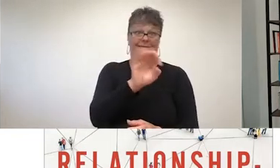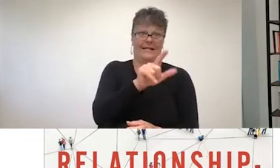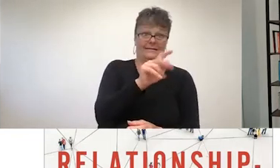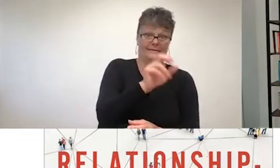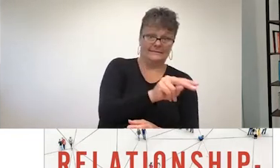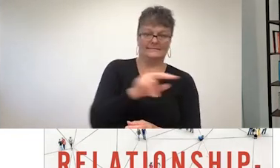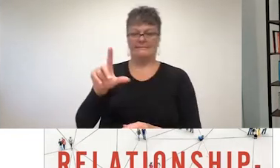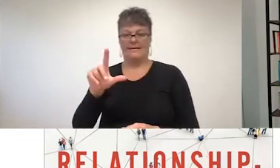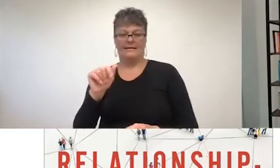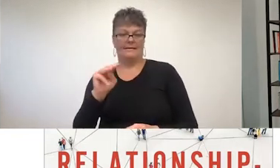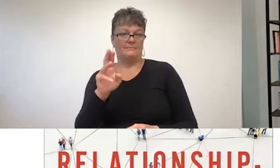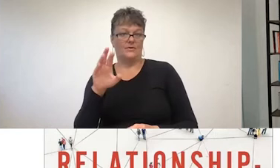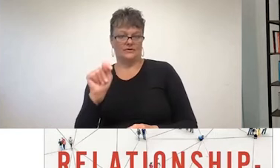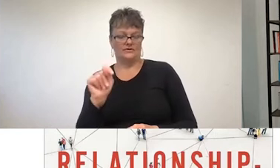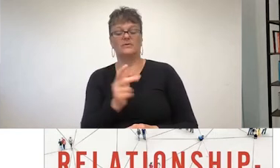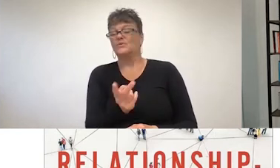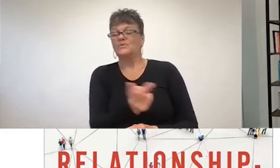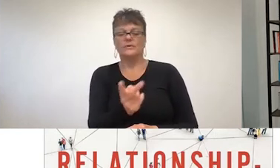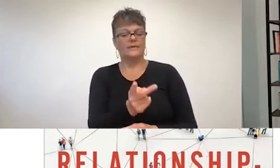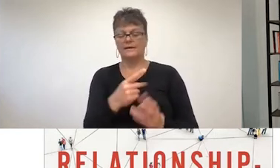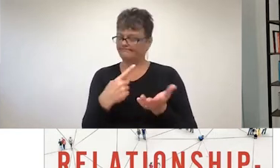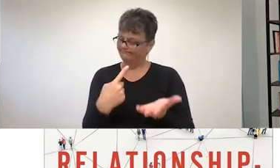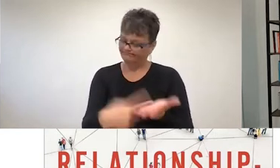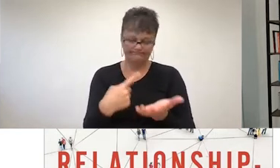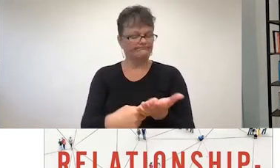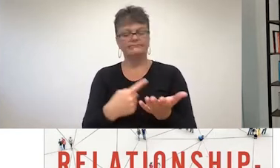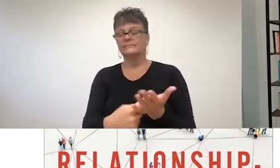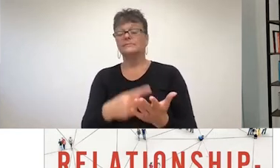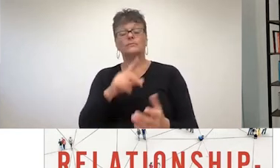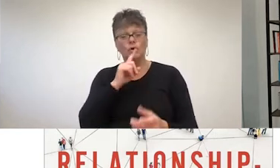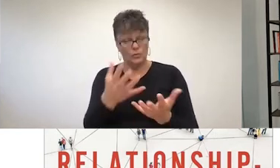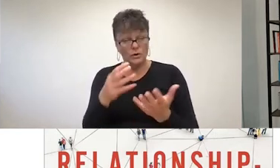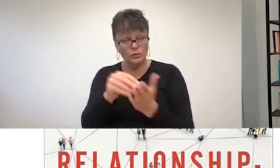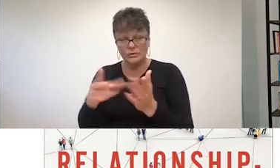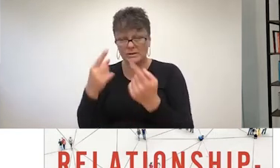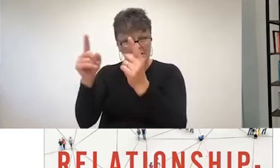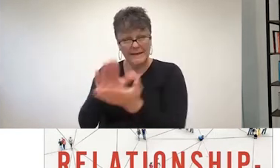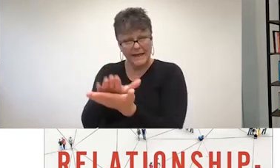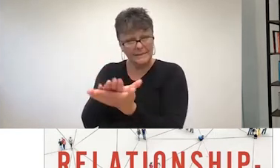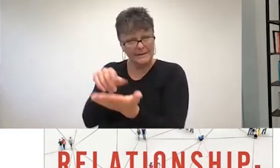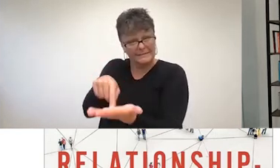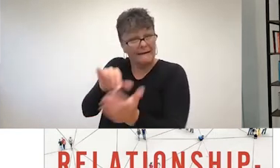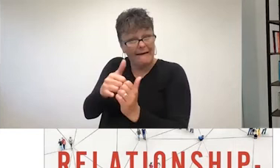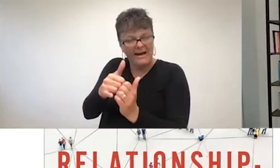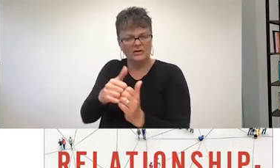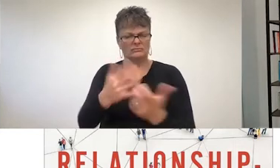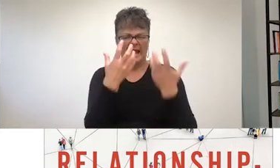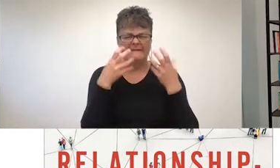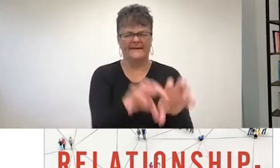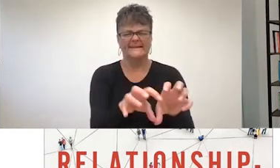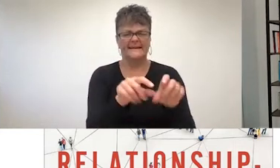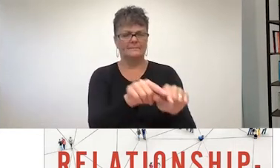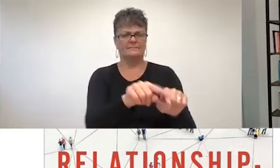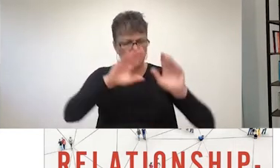about relationships. It is the critical factor for student success academically. And this has been shown to happen online too. It